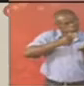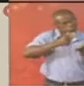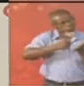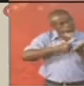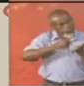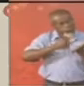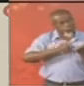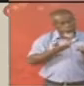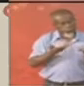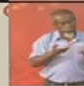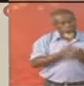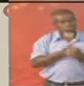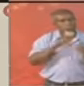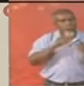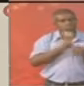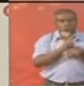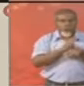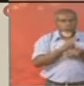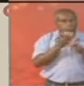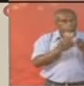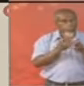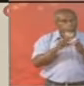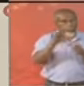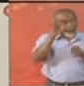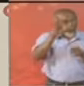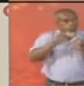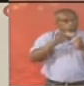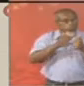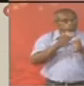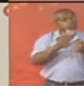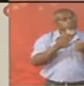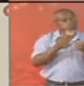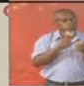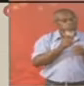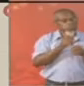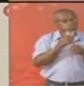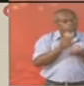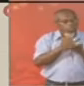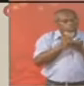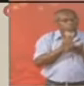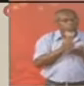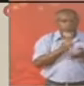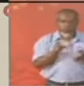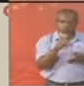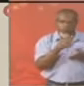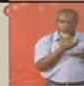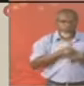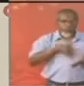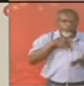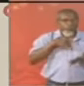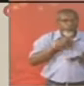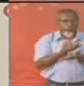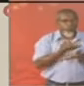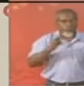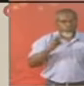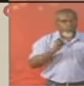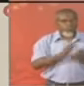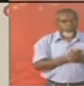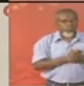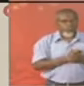worn at all times. And there are mask guidelines on the Ministry of Health website, so we can always refer to